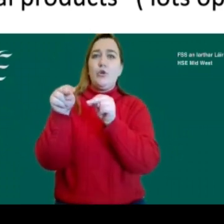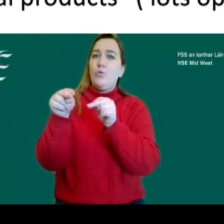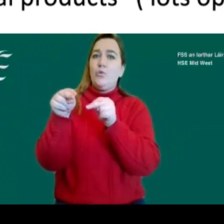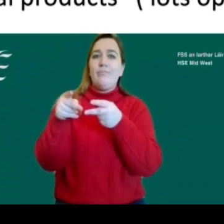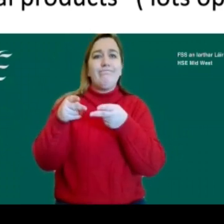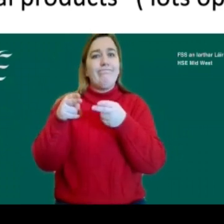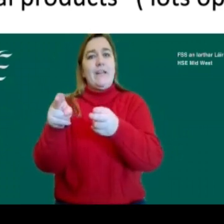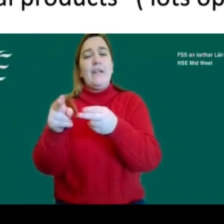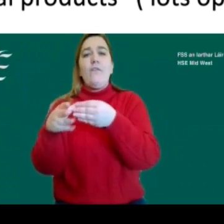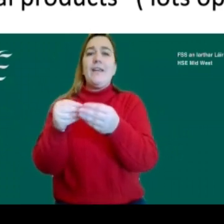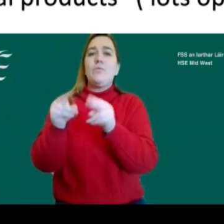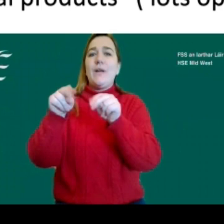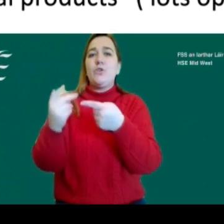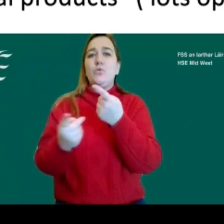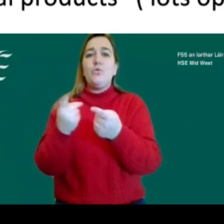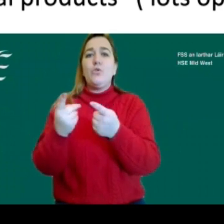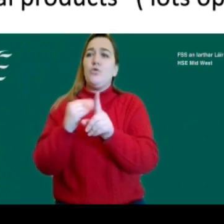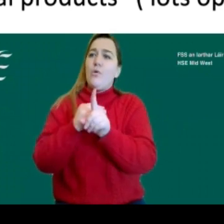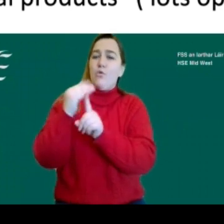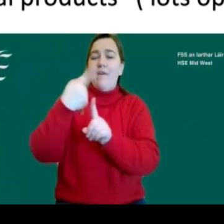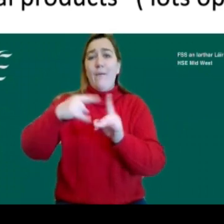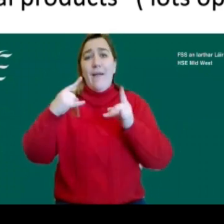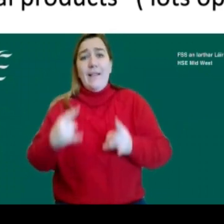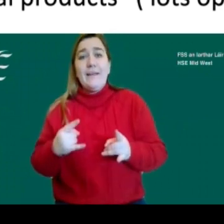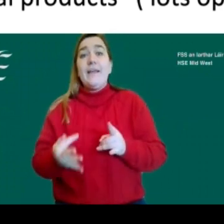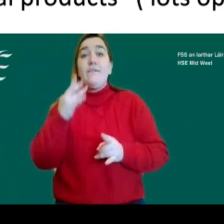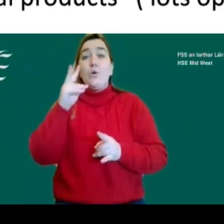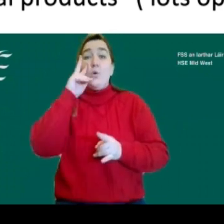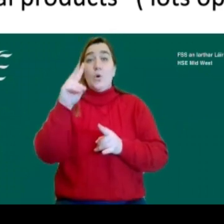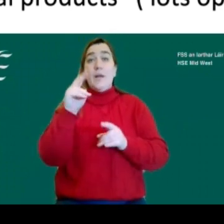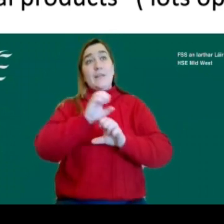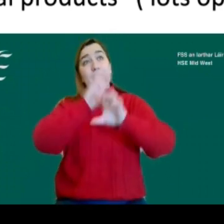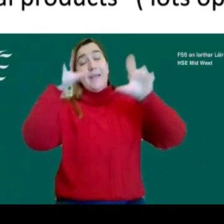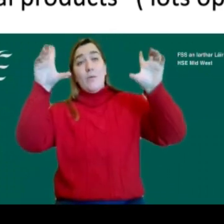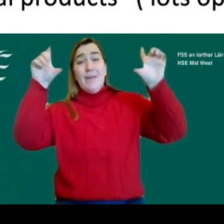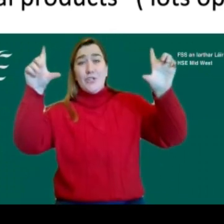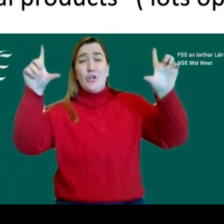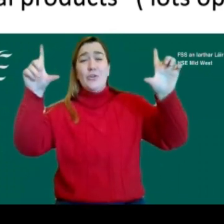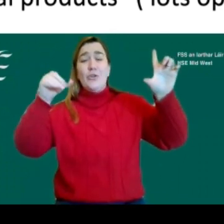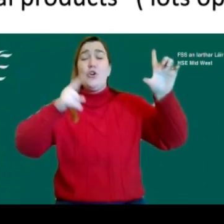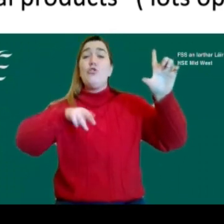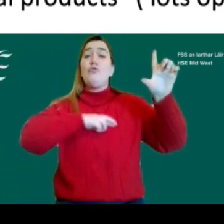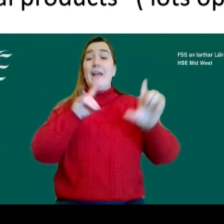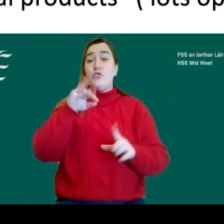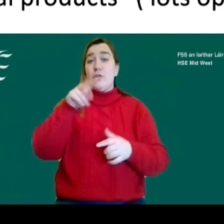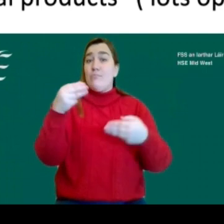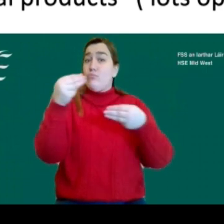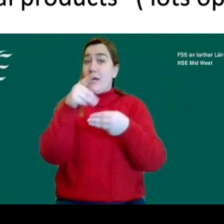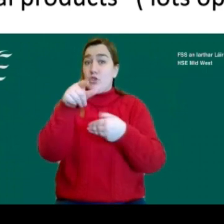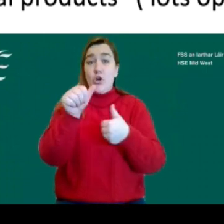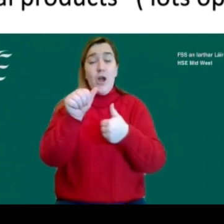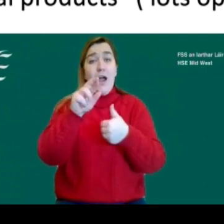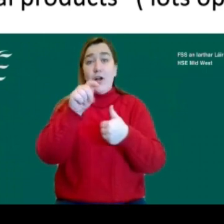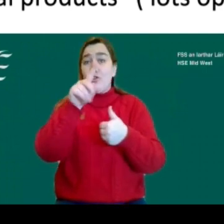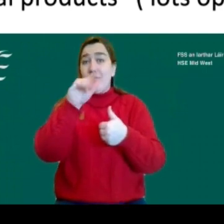stuff that we can do to make ourselves be as well as we can be. Because if you look at the bigger picture, HRT helps protect your arteries, to protect against a